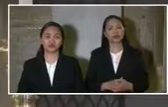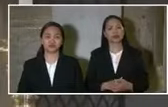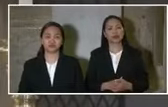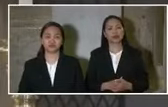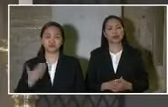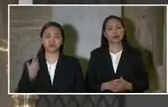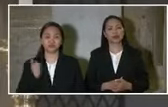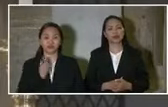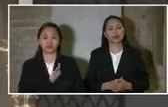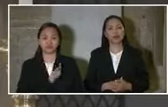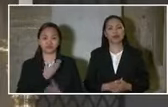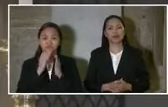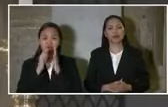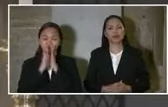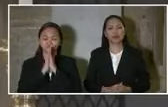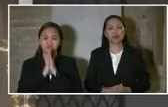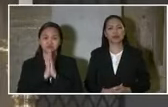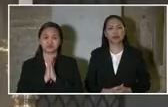Let us pray.